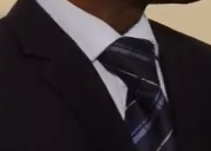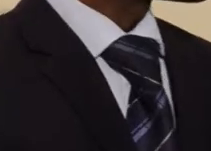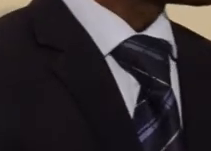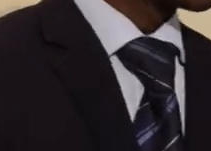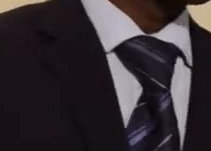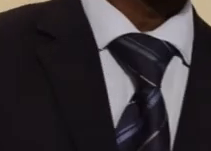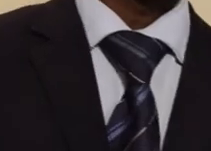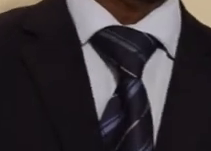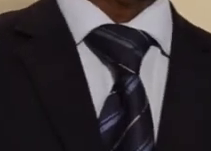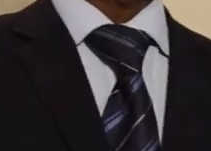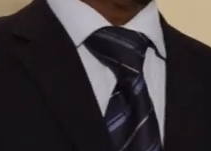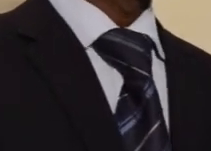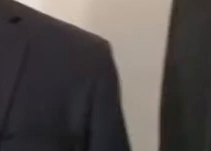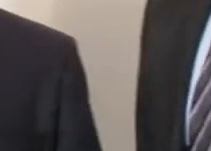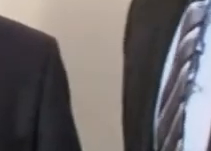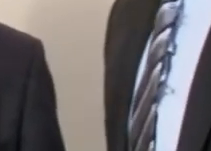Pumpsy Wo,